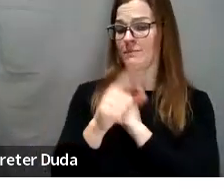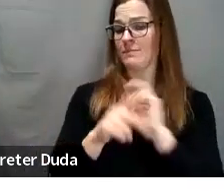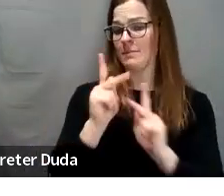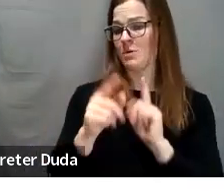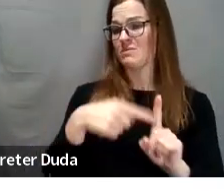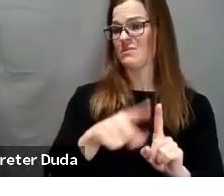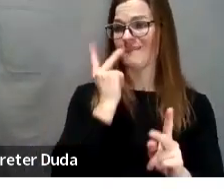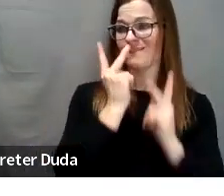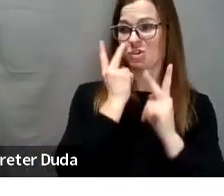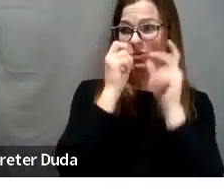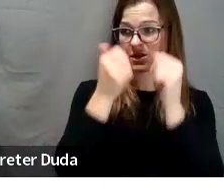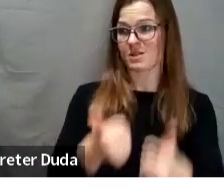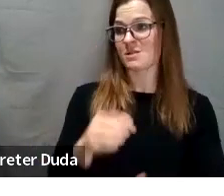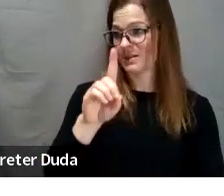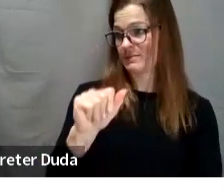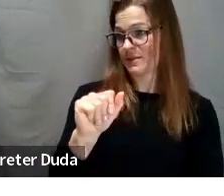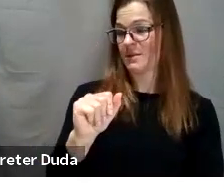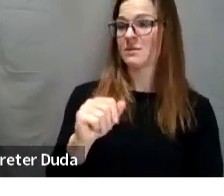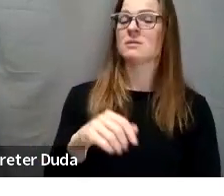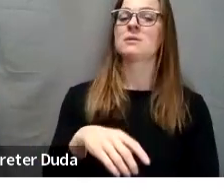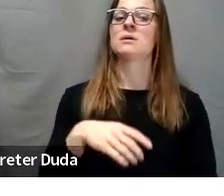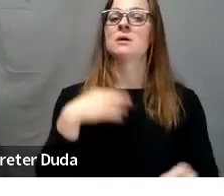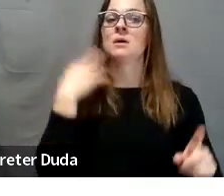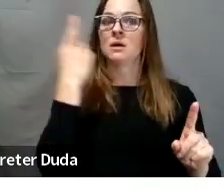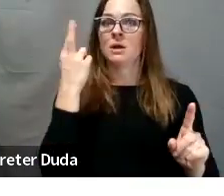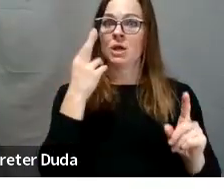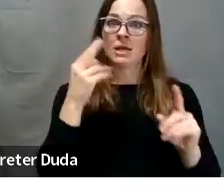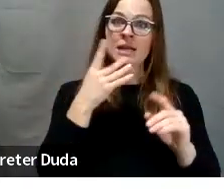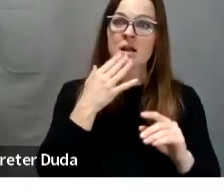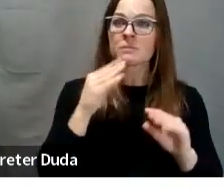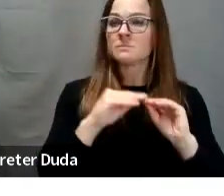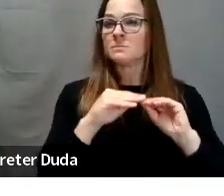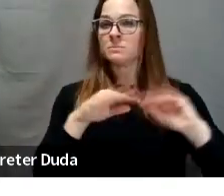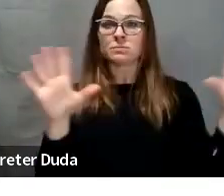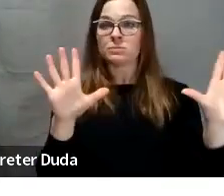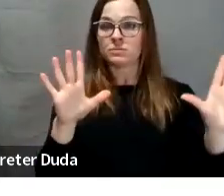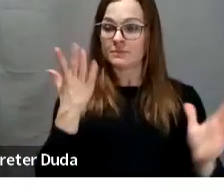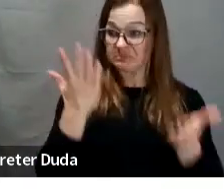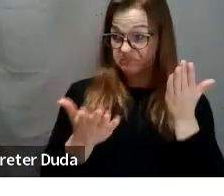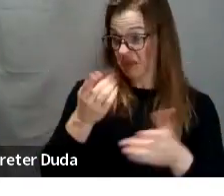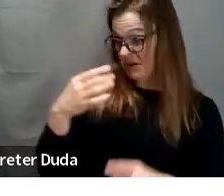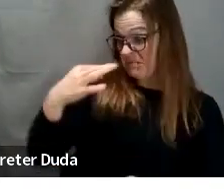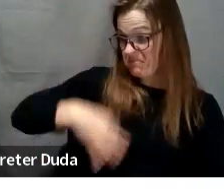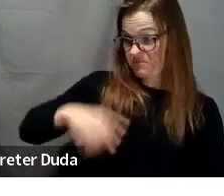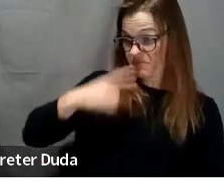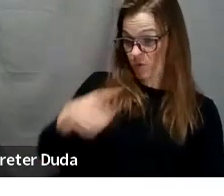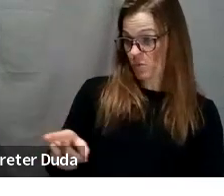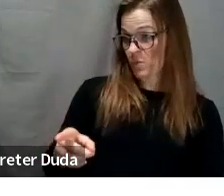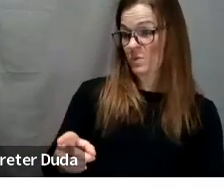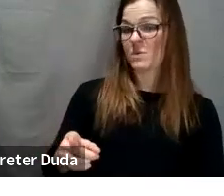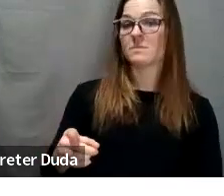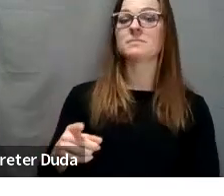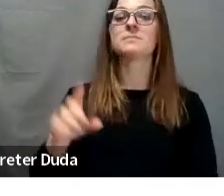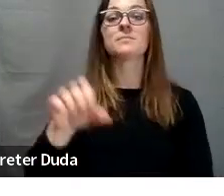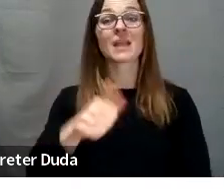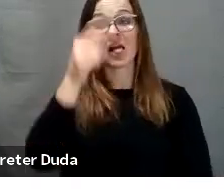disabilities. And because it is with bright colors, I'm wondering if it might be something that would be helpful. The other